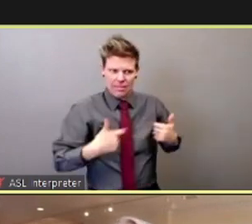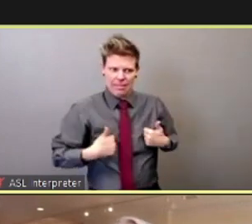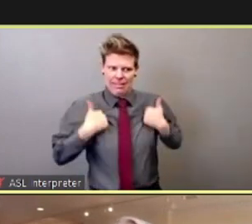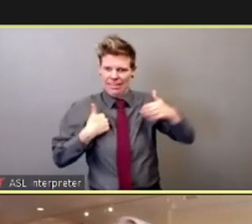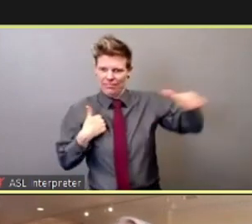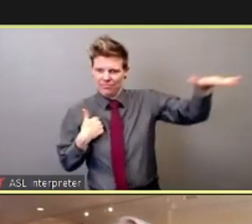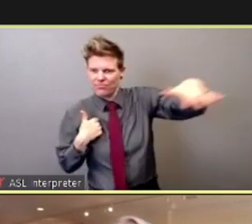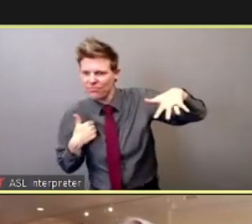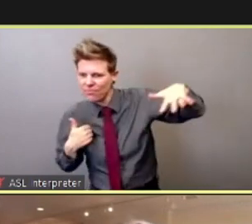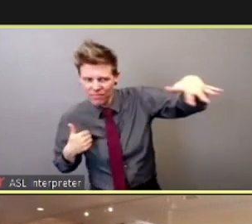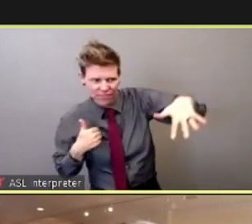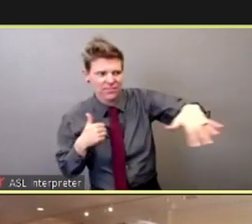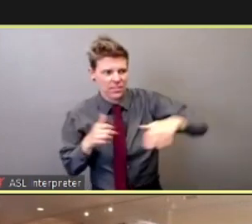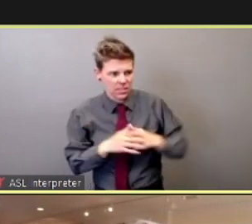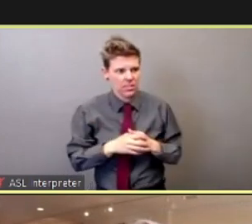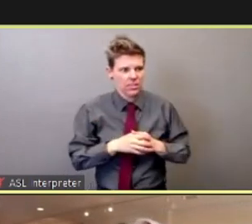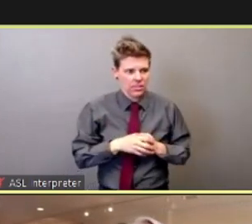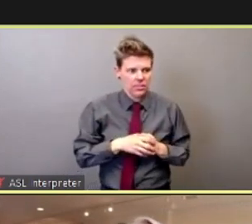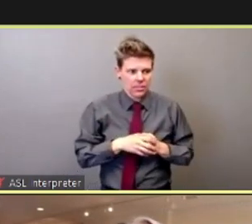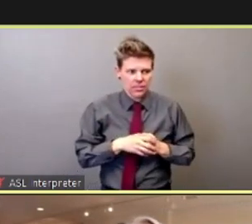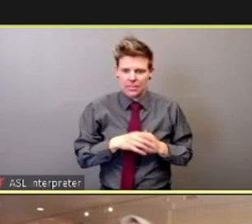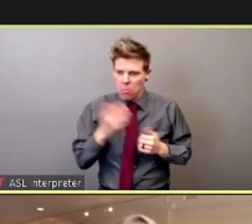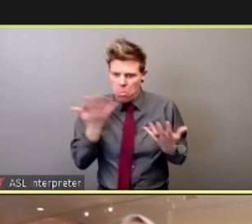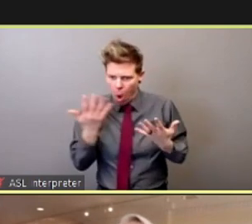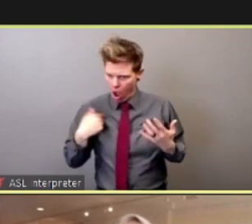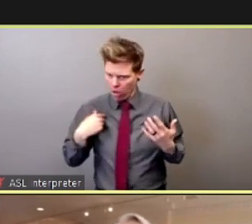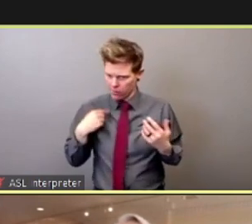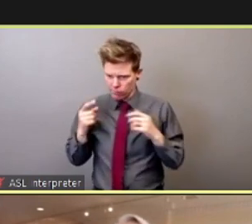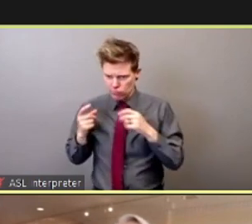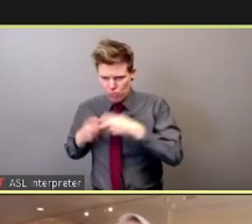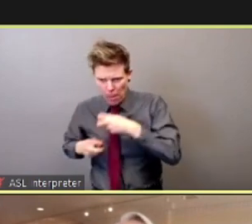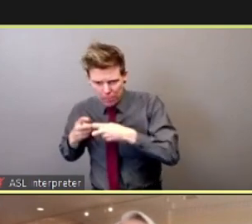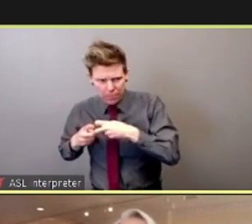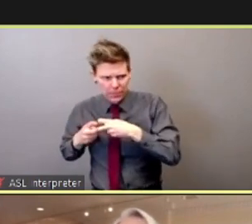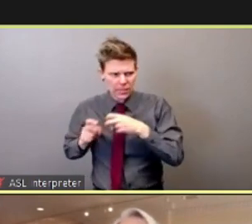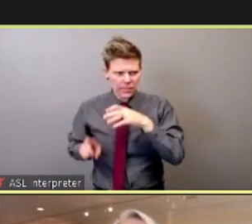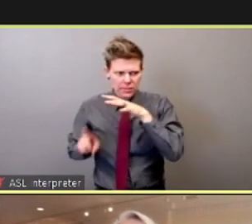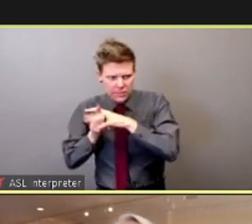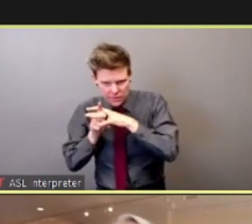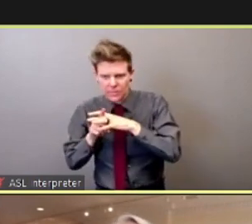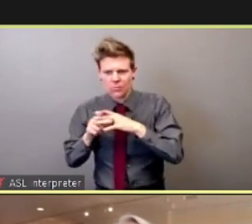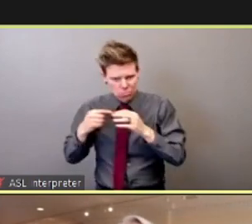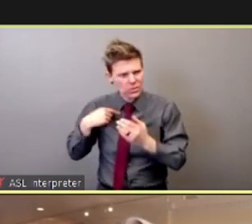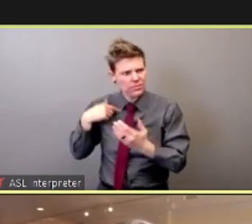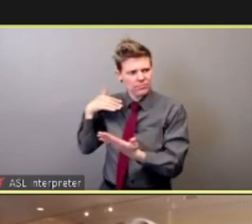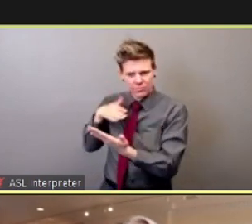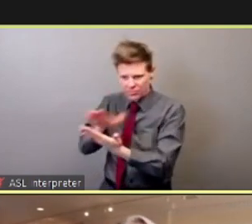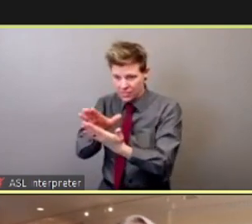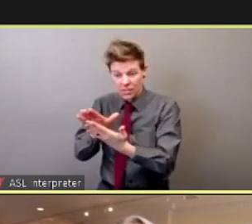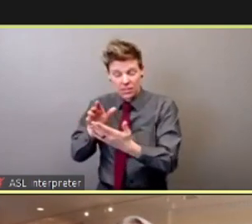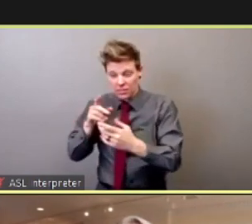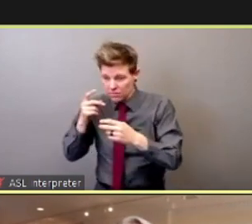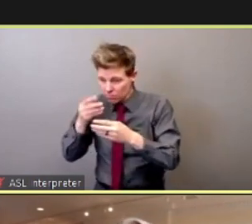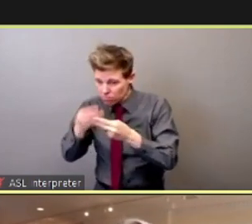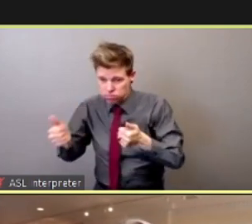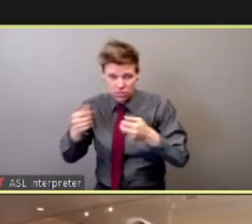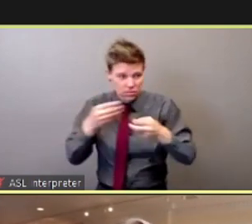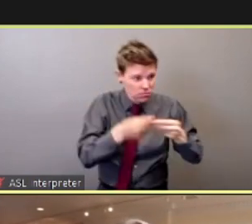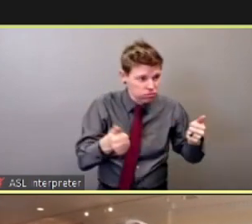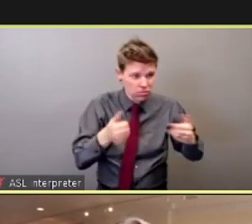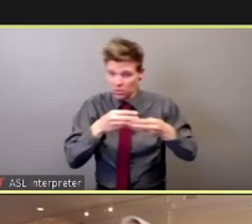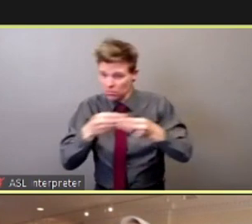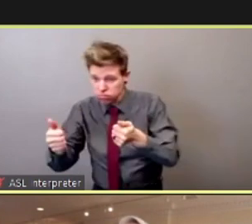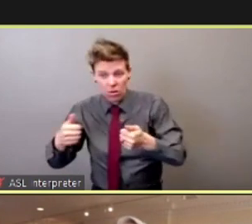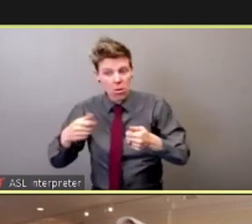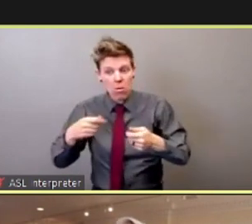get ranked in their own group, New Mexico would be by far in the #1 position.